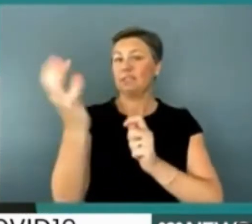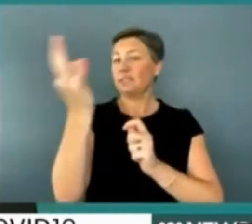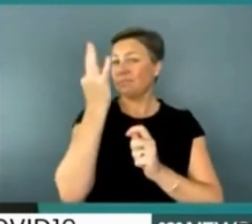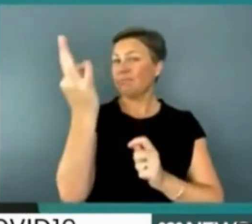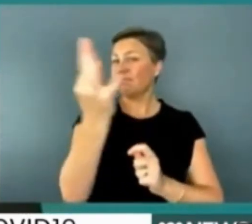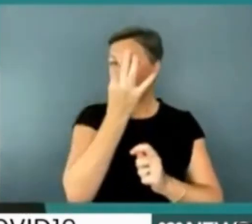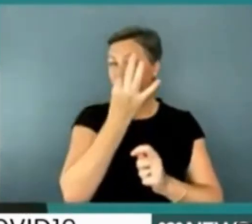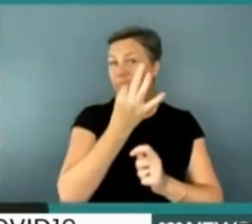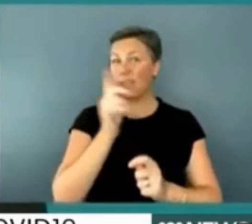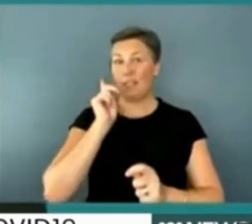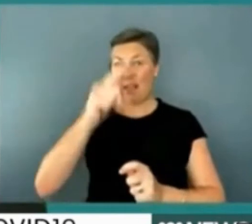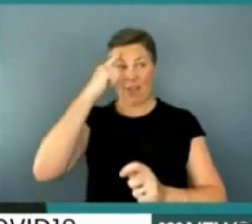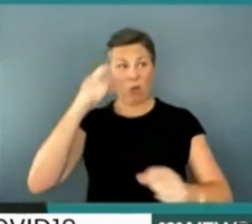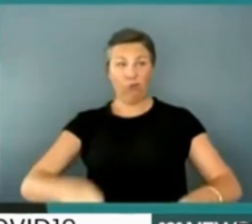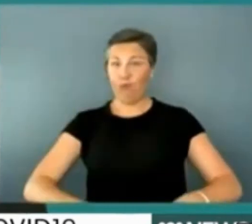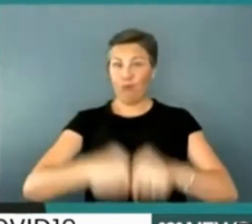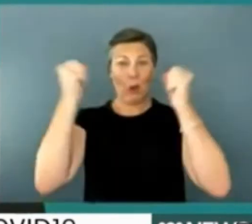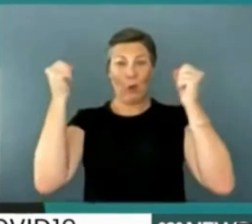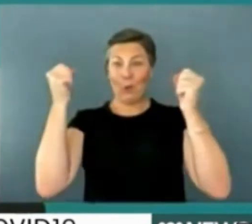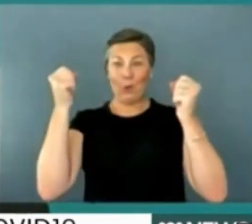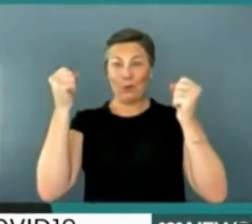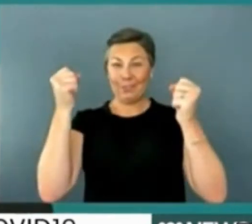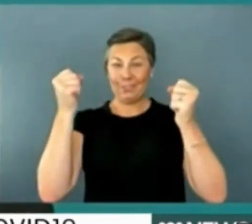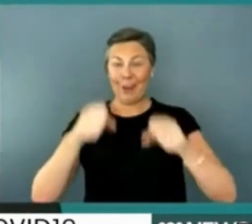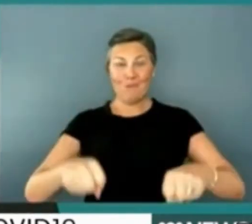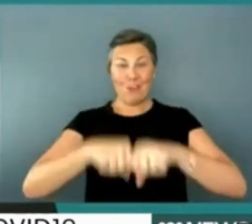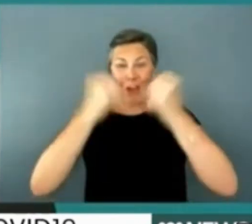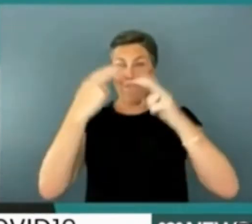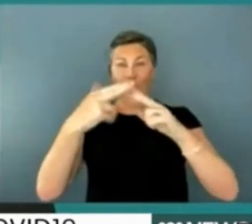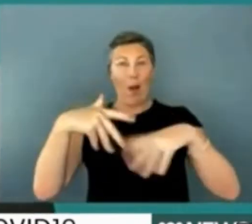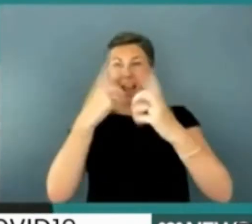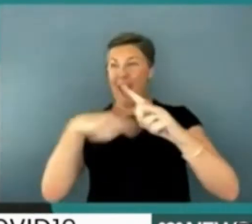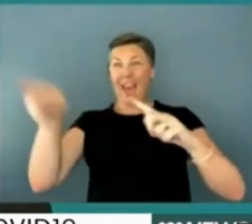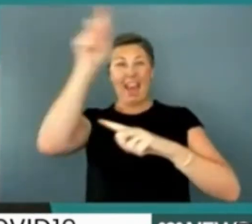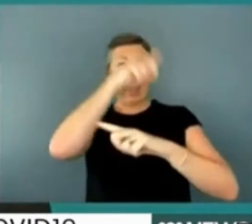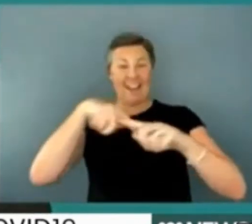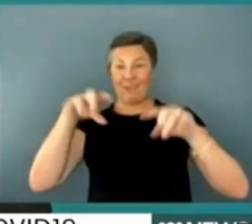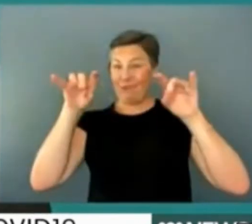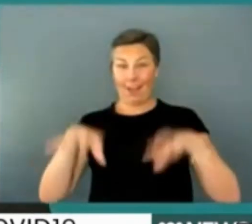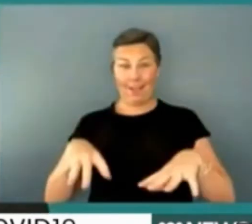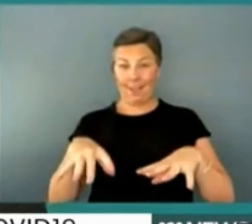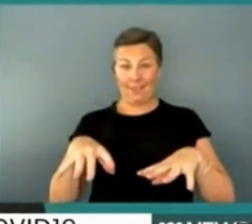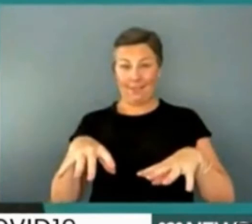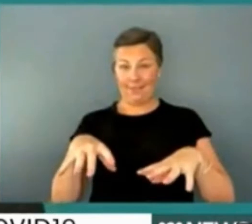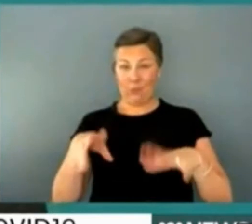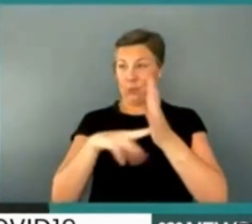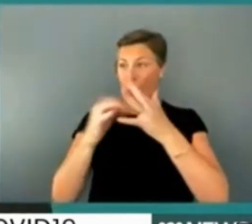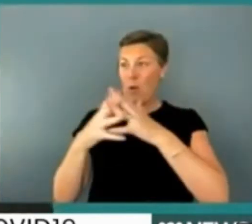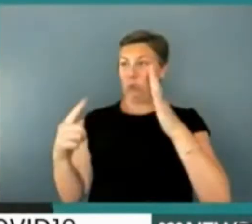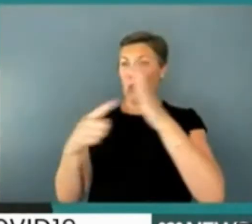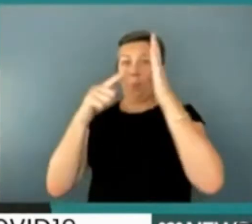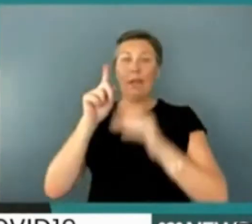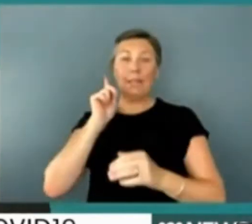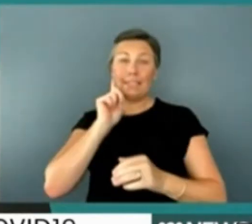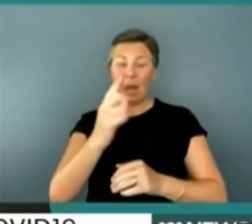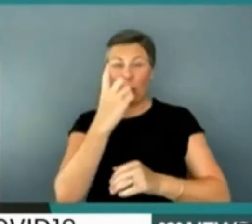believe, a record. I'm pretty sure it was a record for any state since the beginning of the pandemic. 44,000 tests